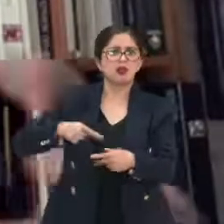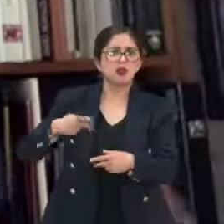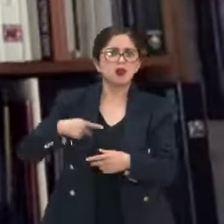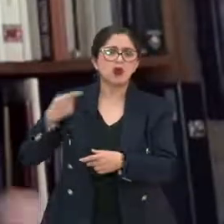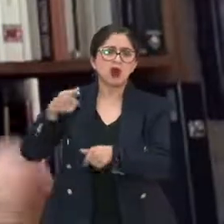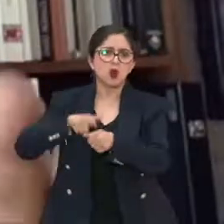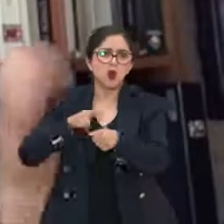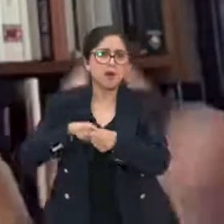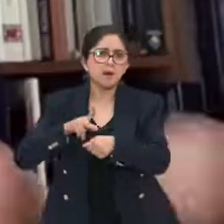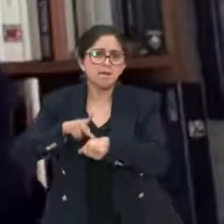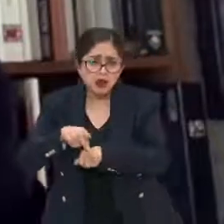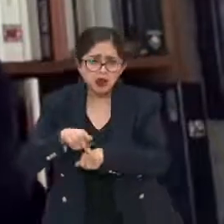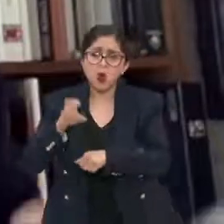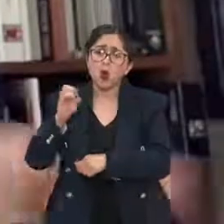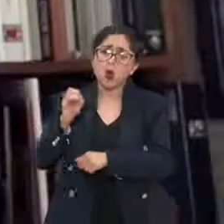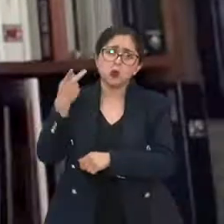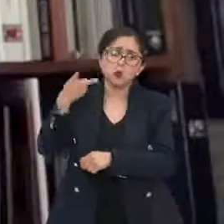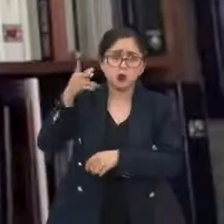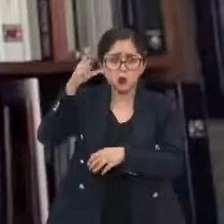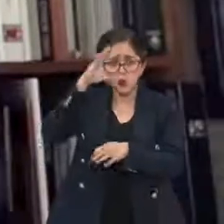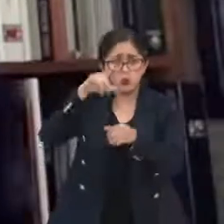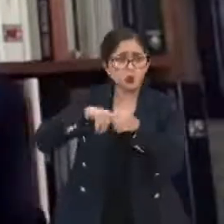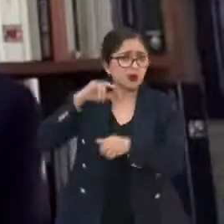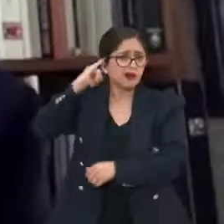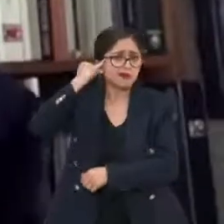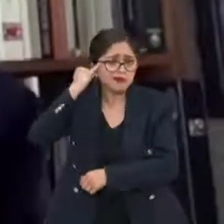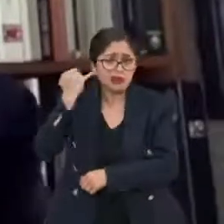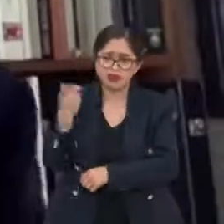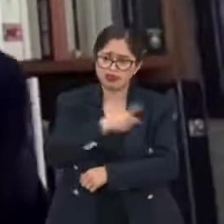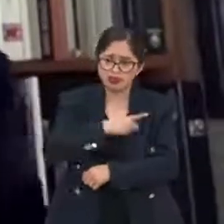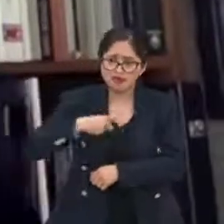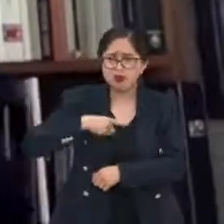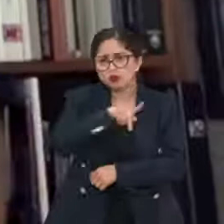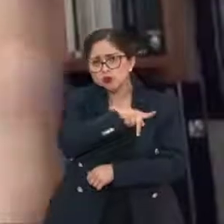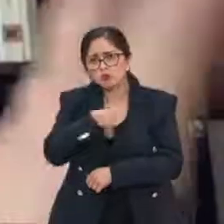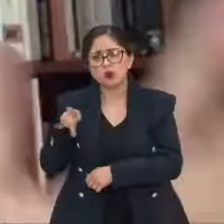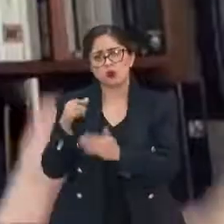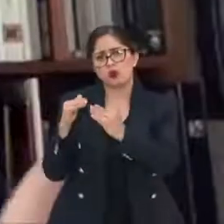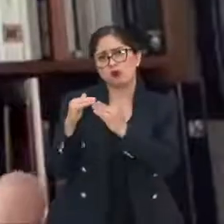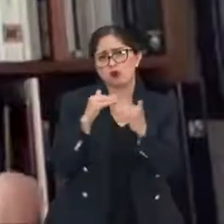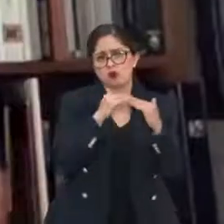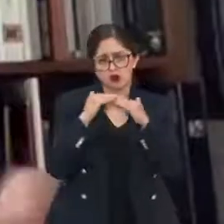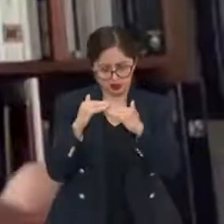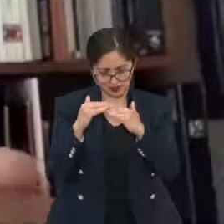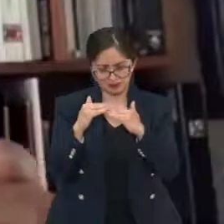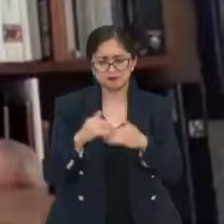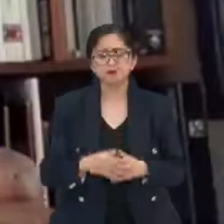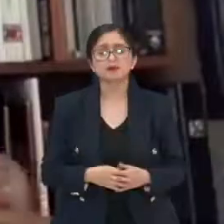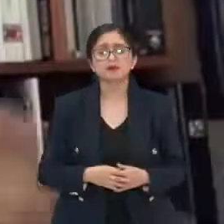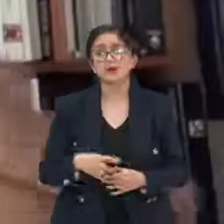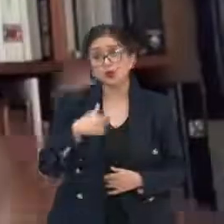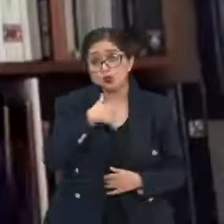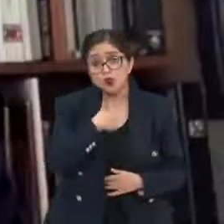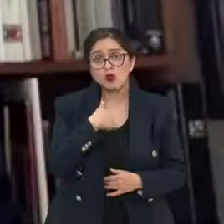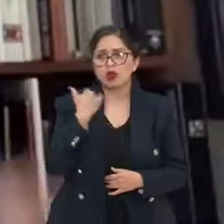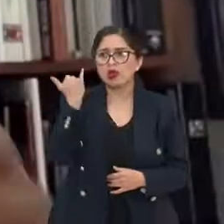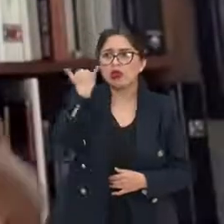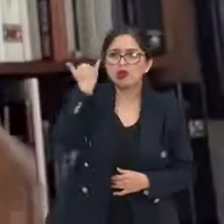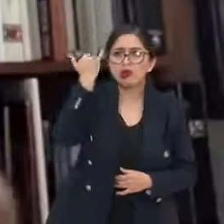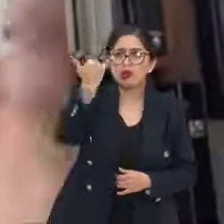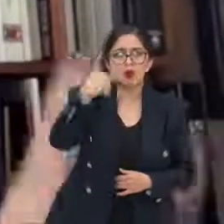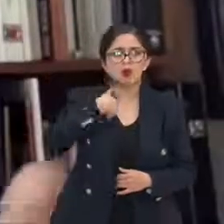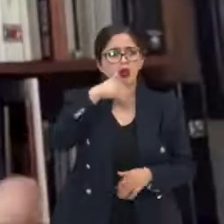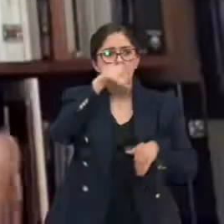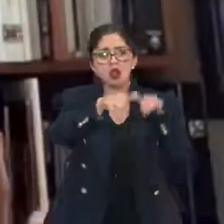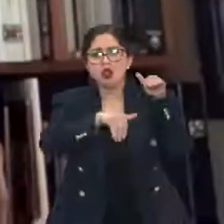are against, and we are fighting for this racism, against this racism. So I haven't